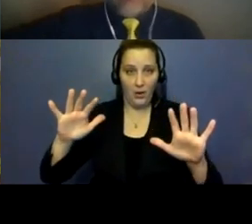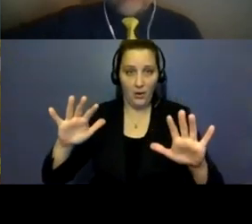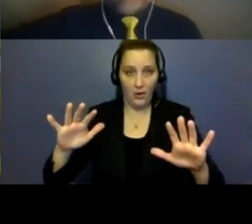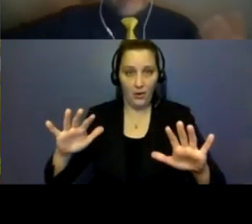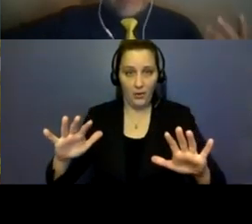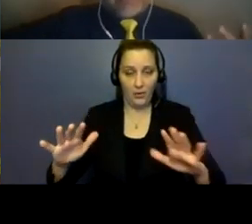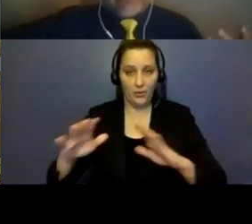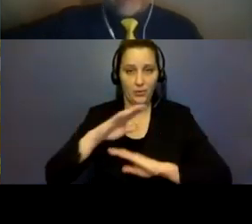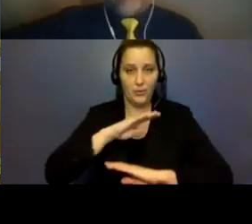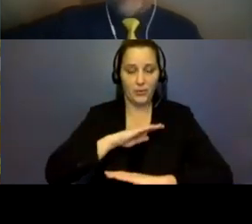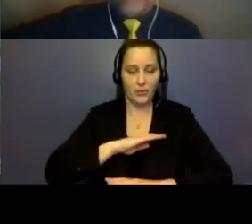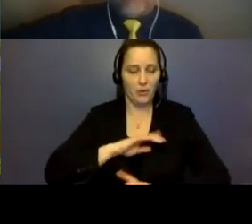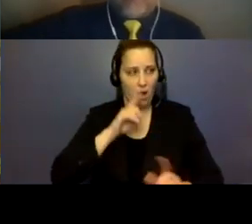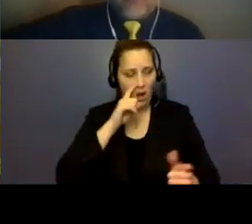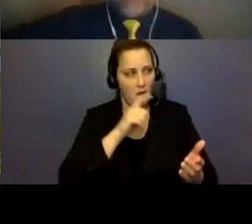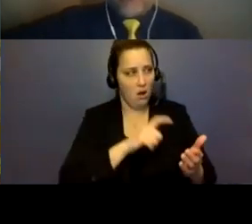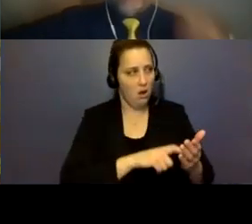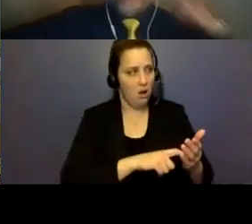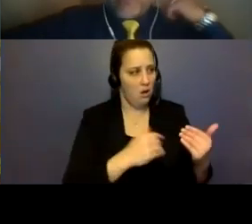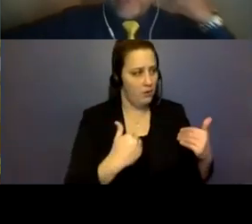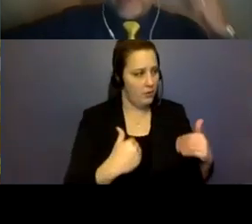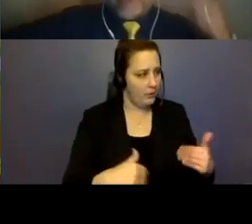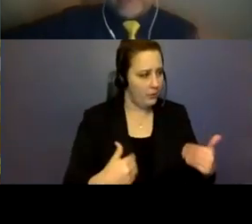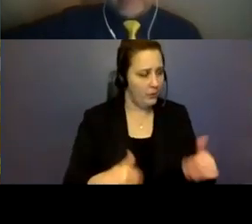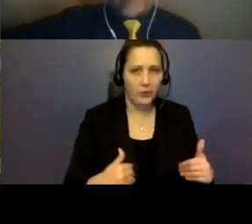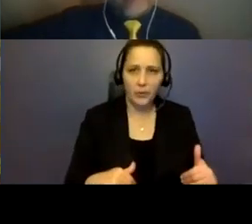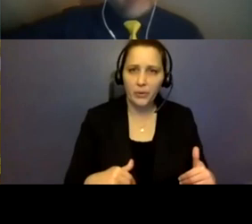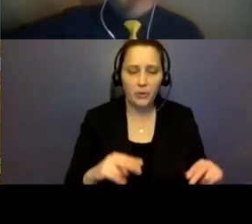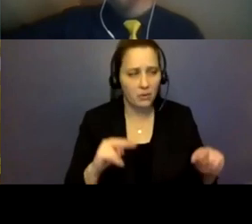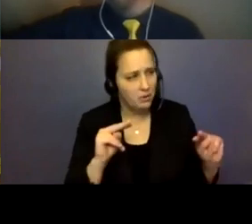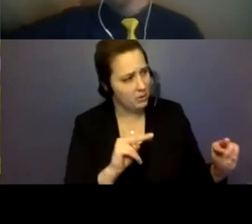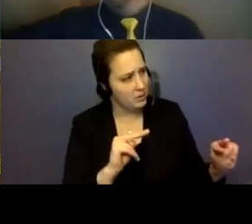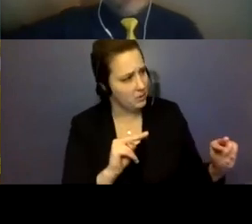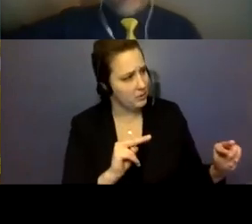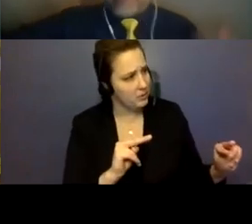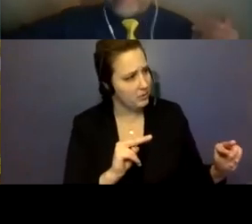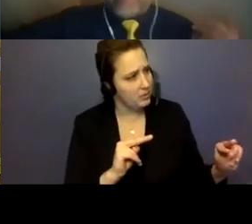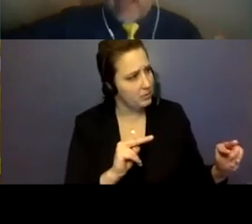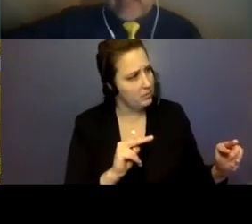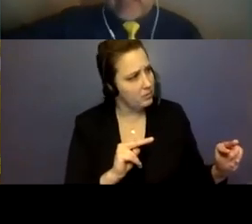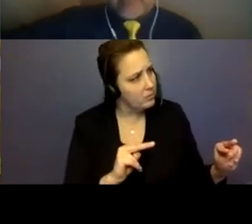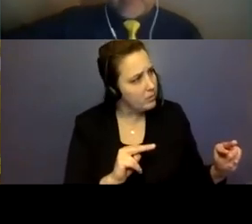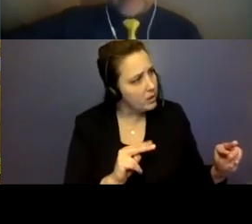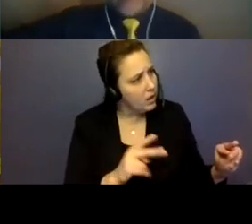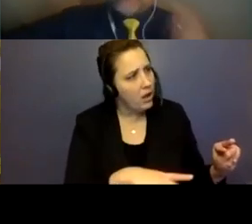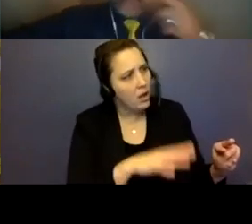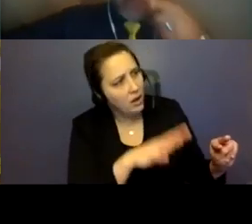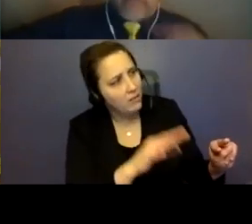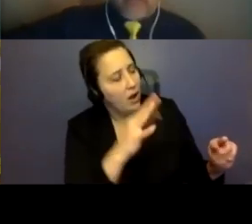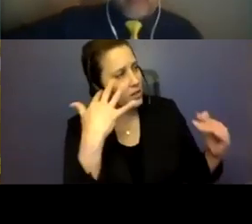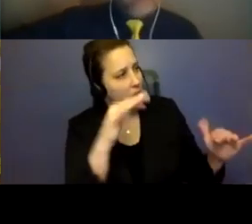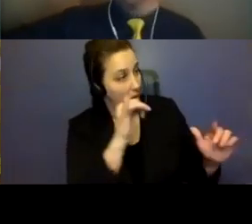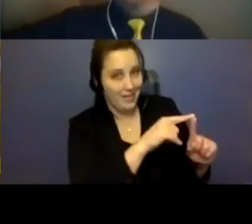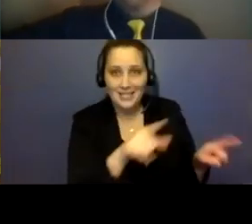And it caught my attention. So I look for the sound. And when I find the sound, it was that